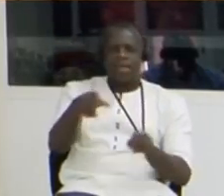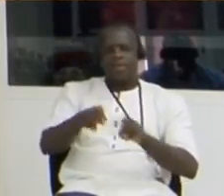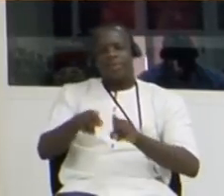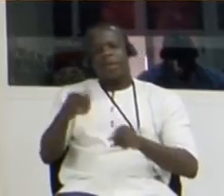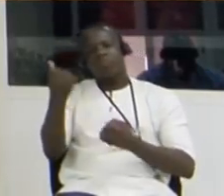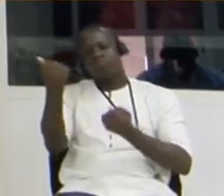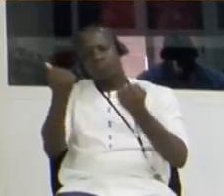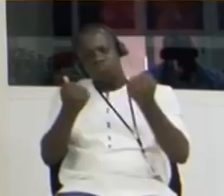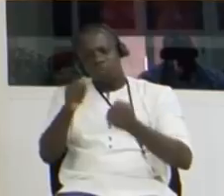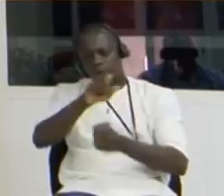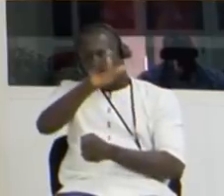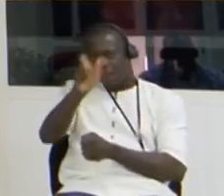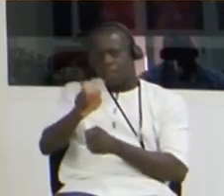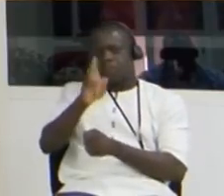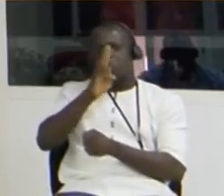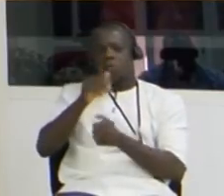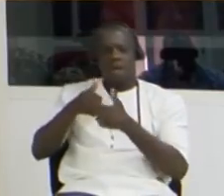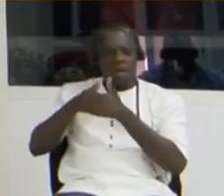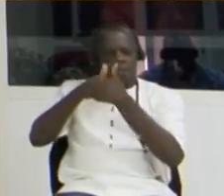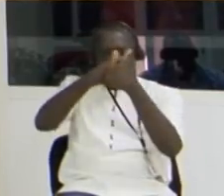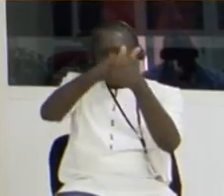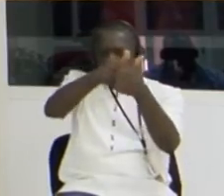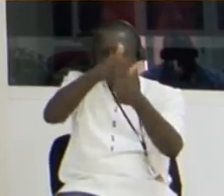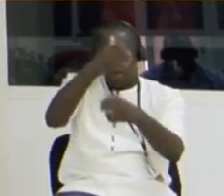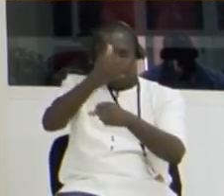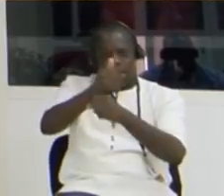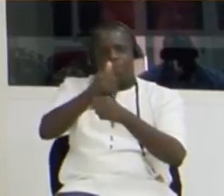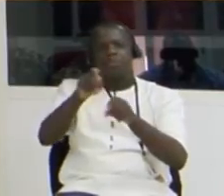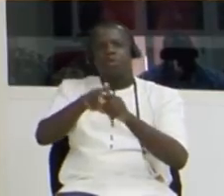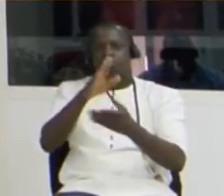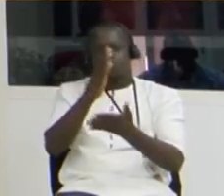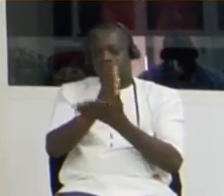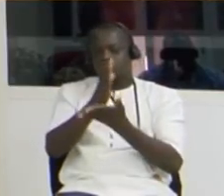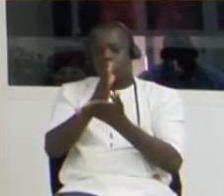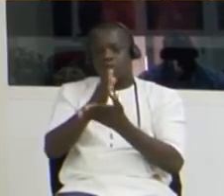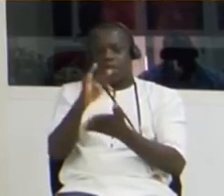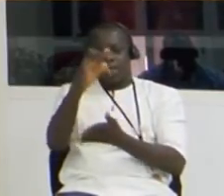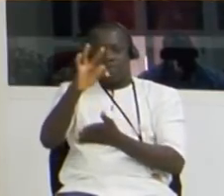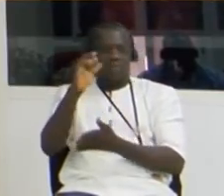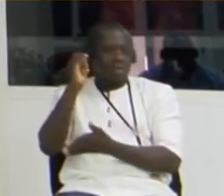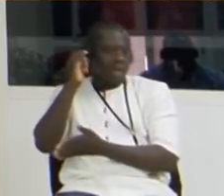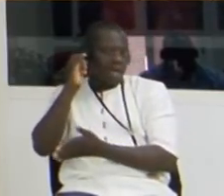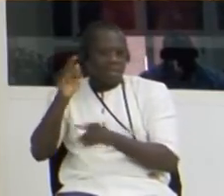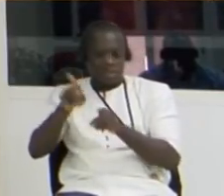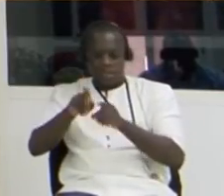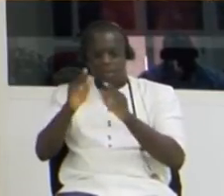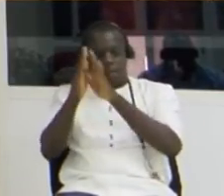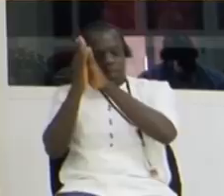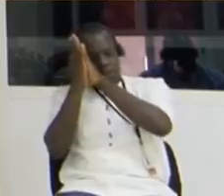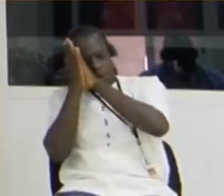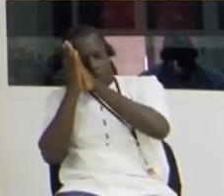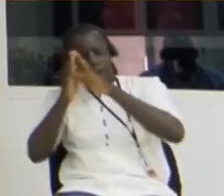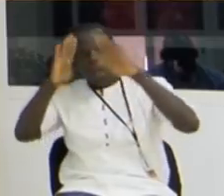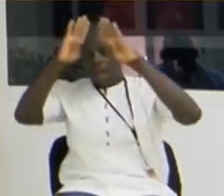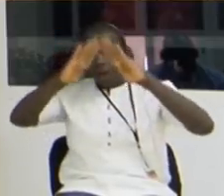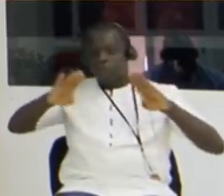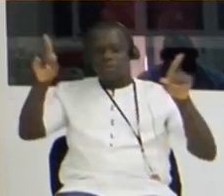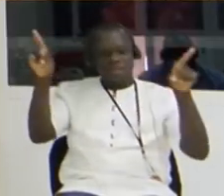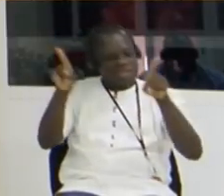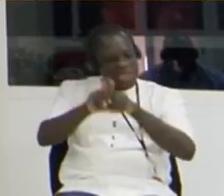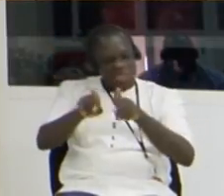by a chaperone. They will spend the night, and the chaperone spends the night in the same room these girls